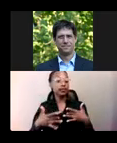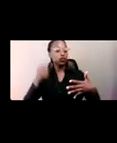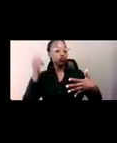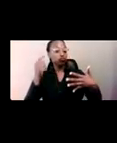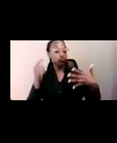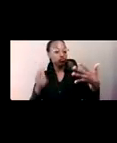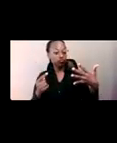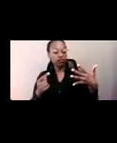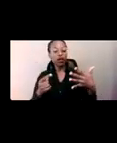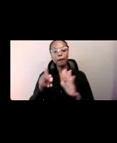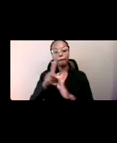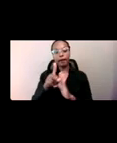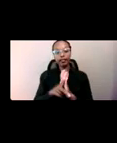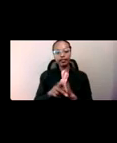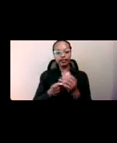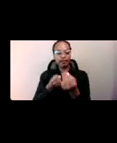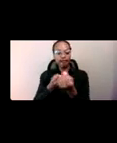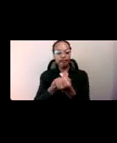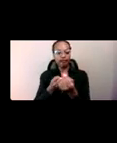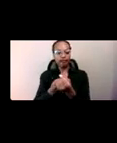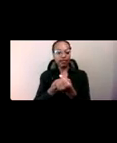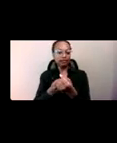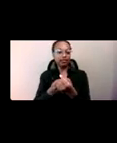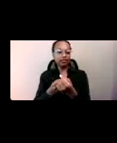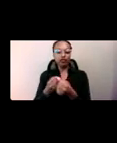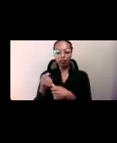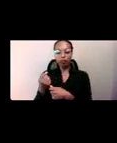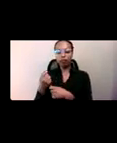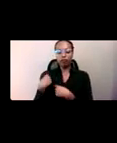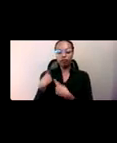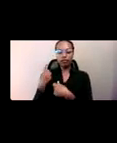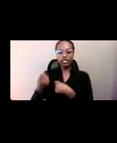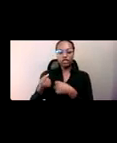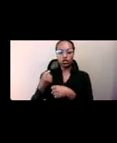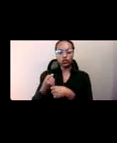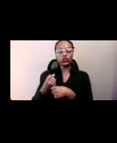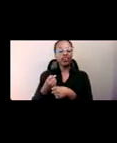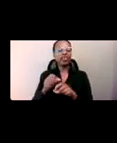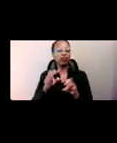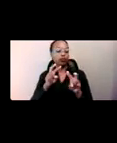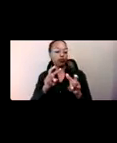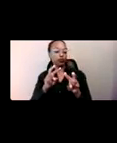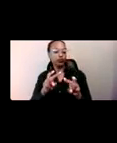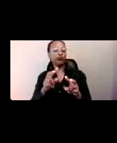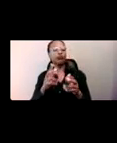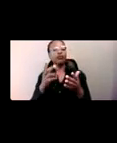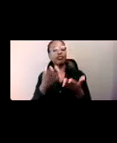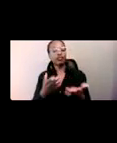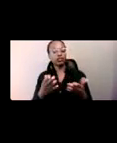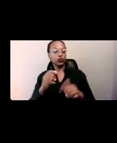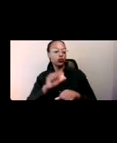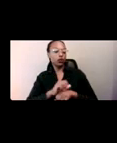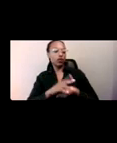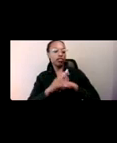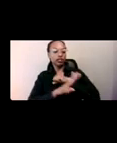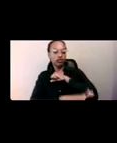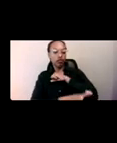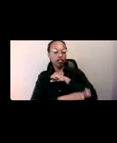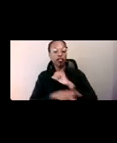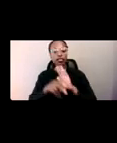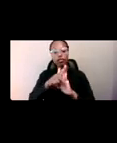work from this past year and offer a preview of some things we're working on this fall. In our policy department, we accomplish our